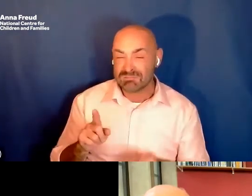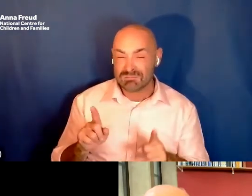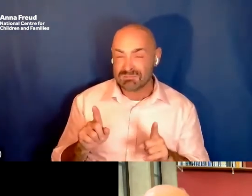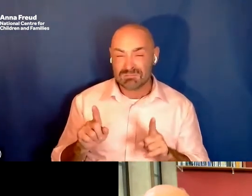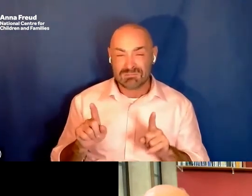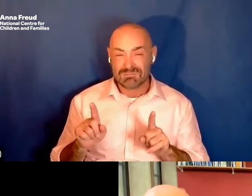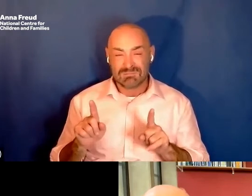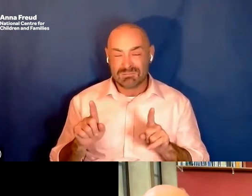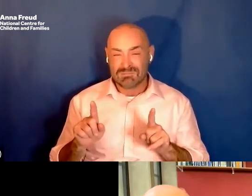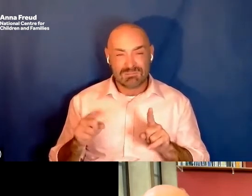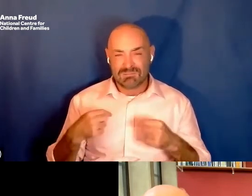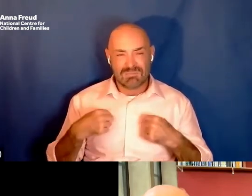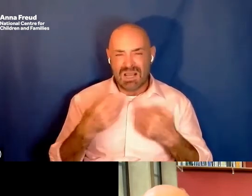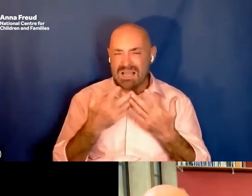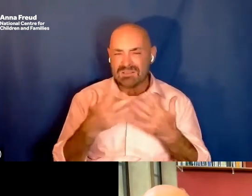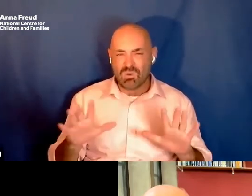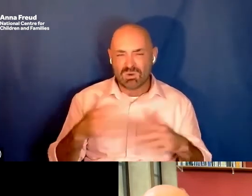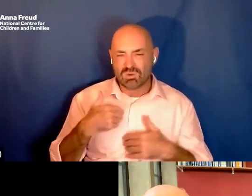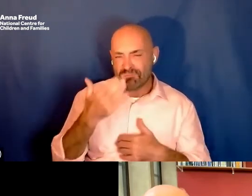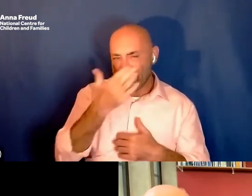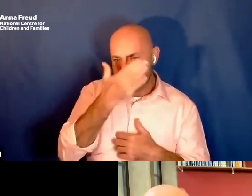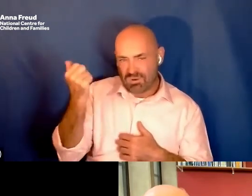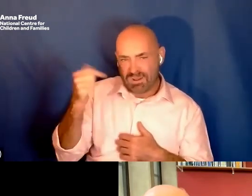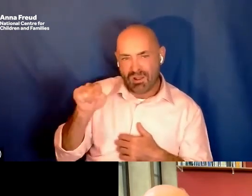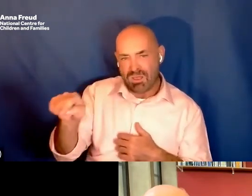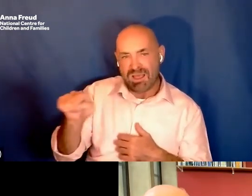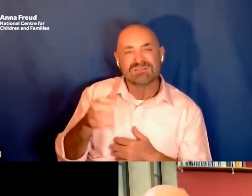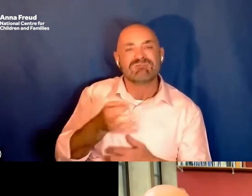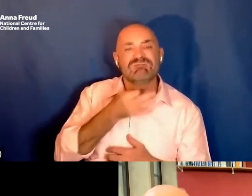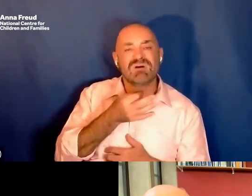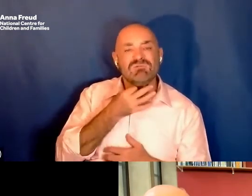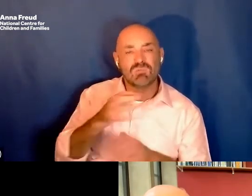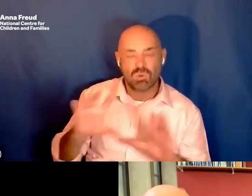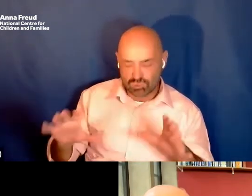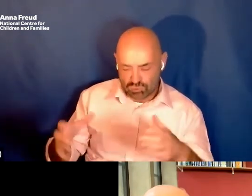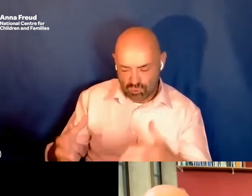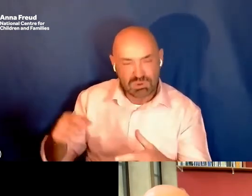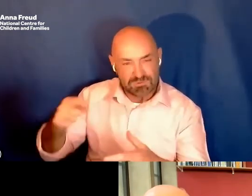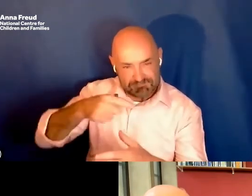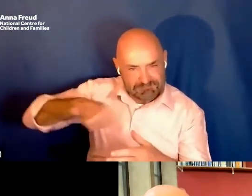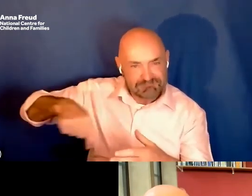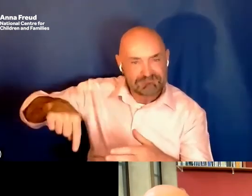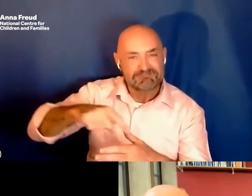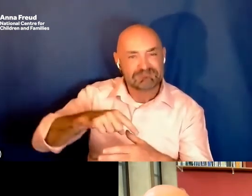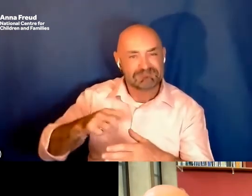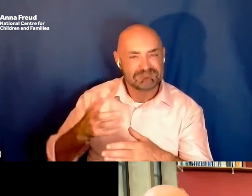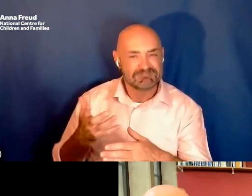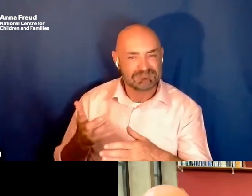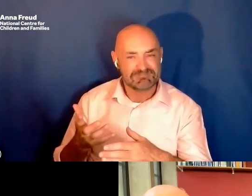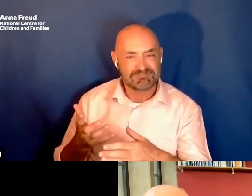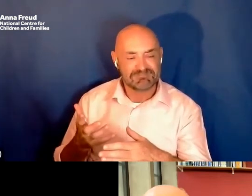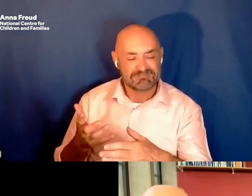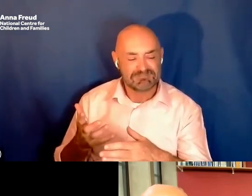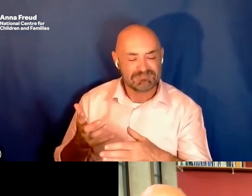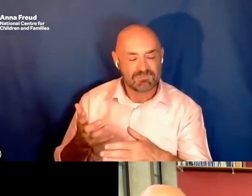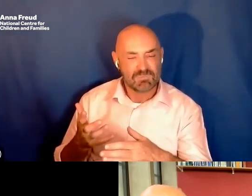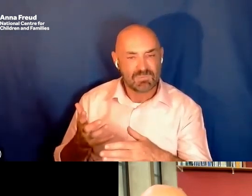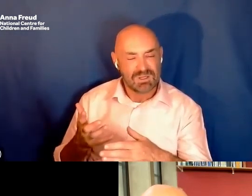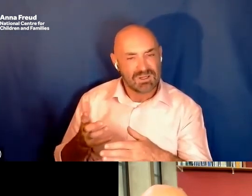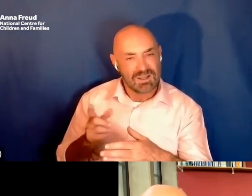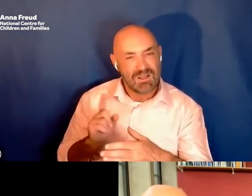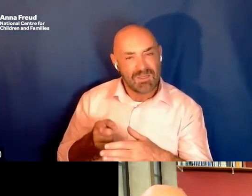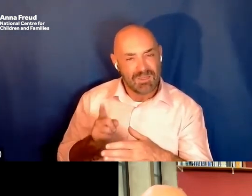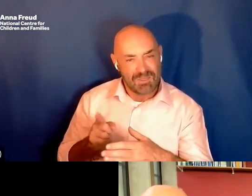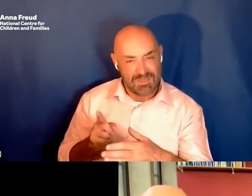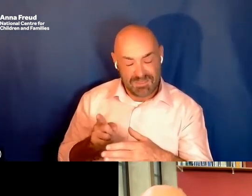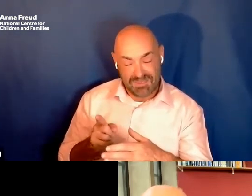to miss that there is a vulnerable group who experience what are sort of commonly more referred to as severe